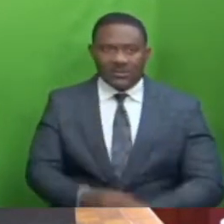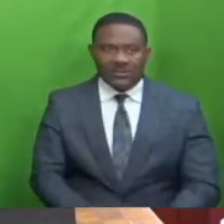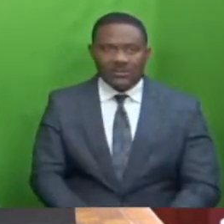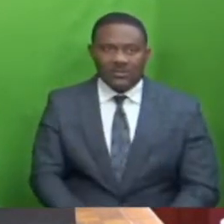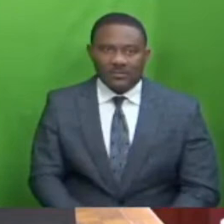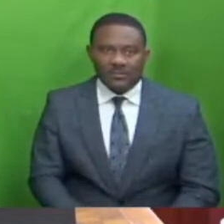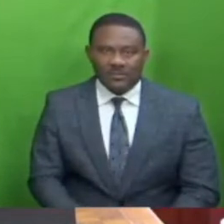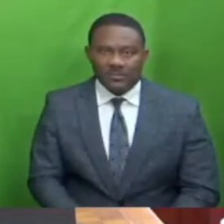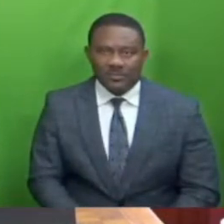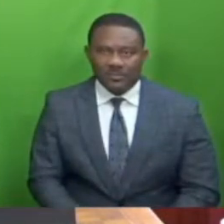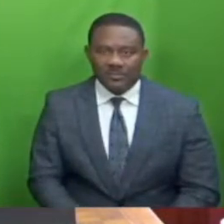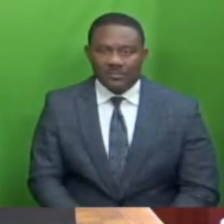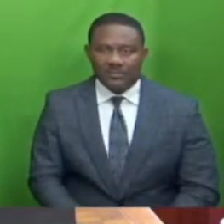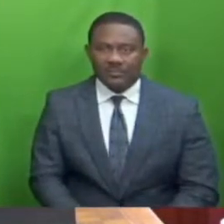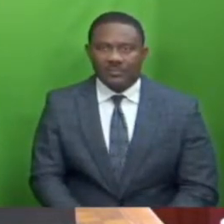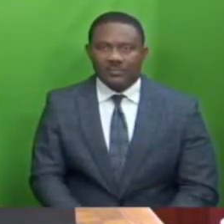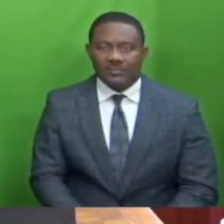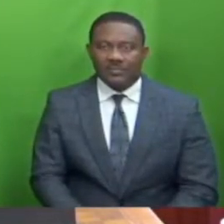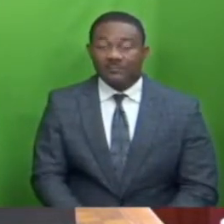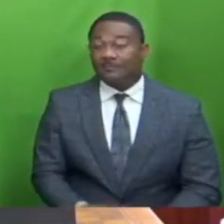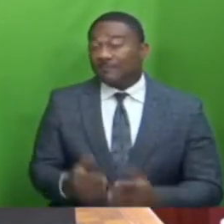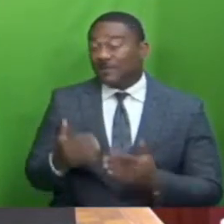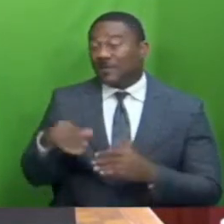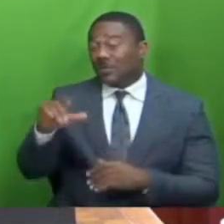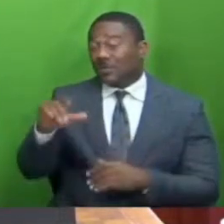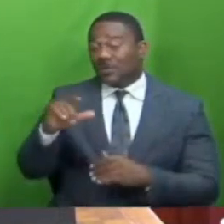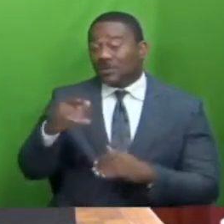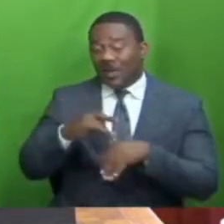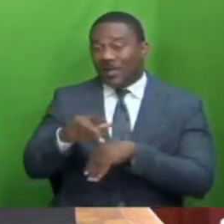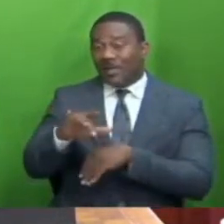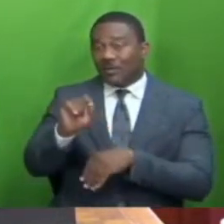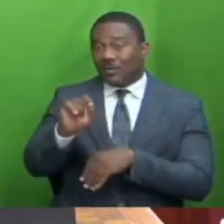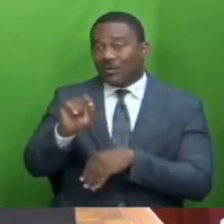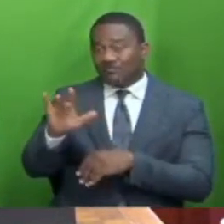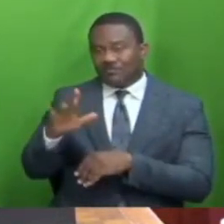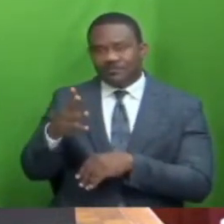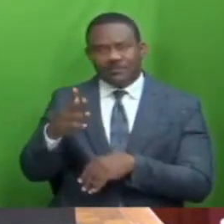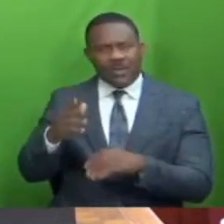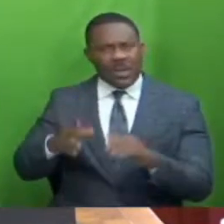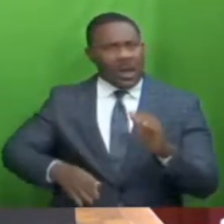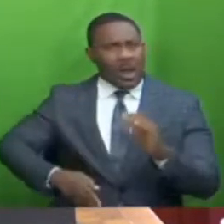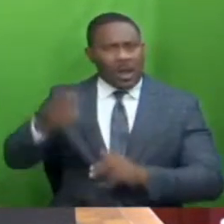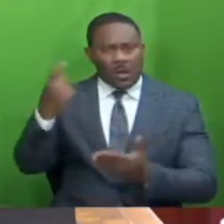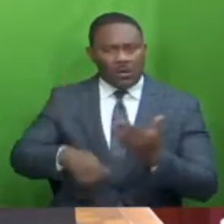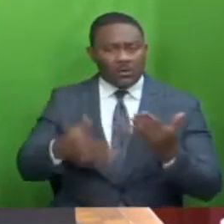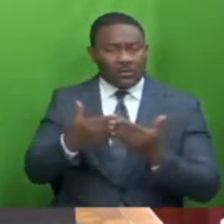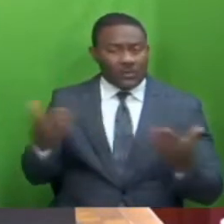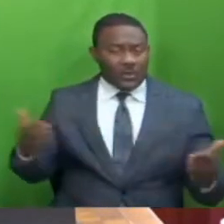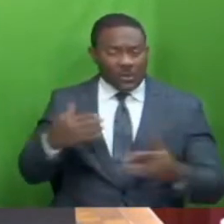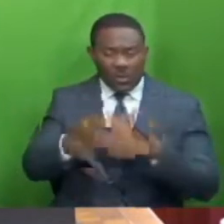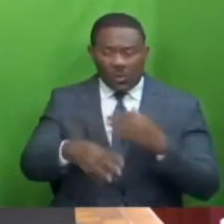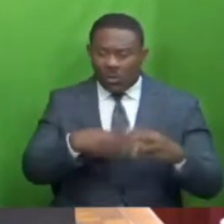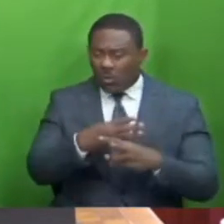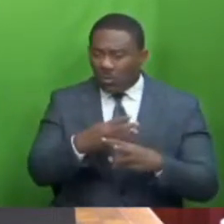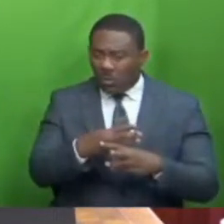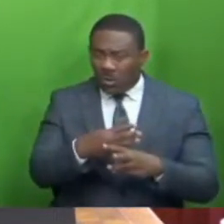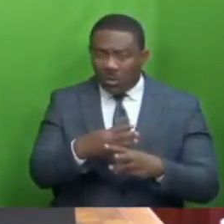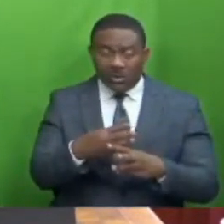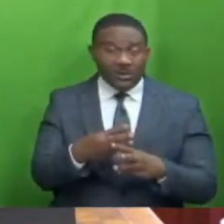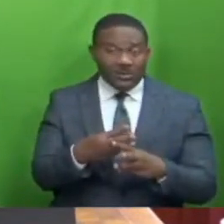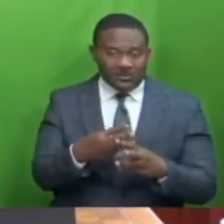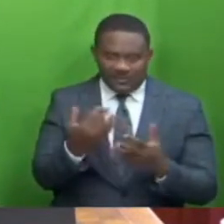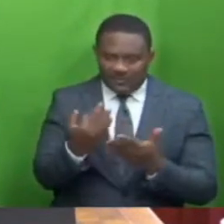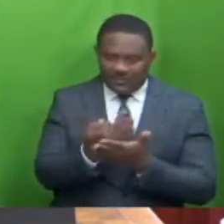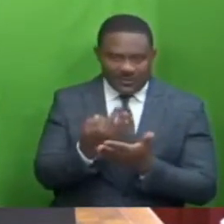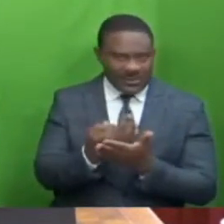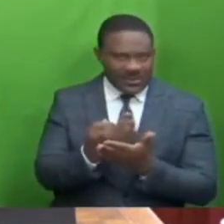modest growth in early 2023, persistent high inflation and the global financial market turmoil are proving too